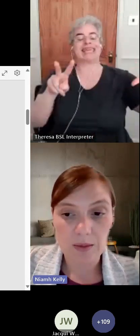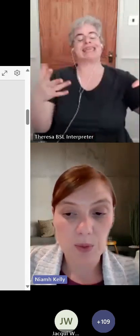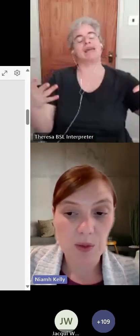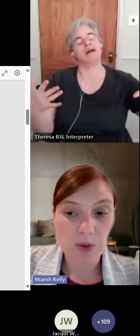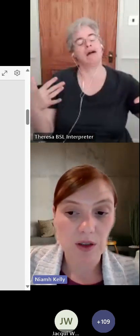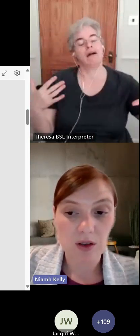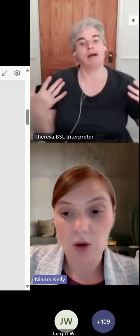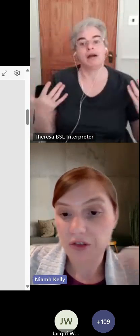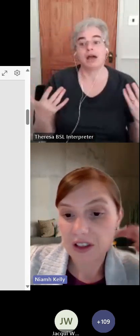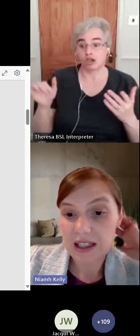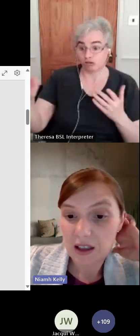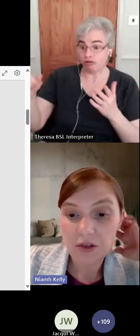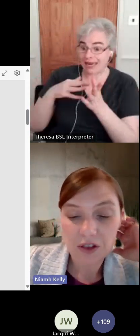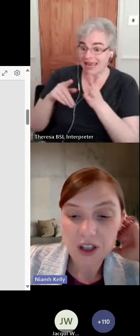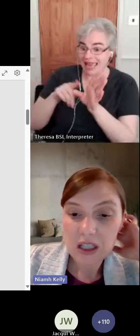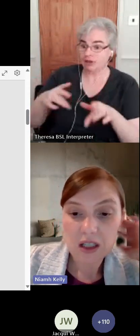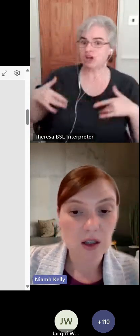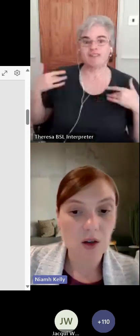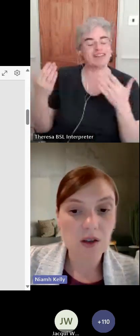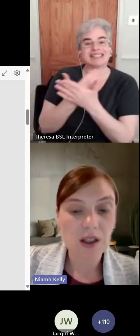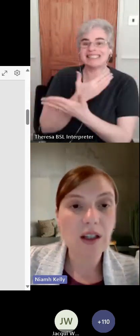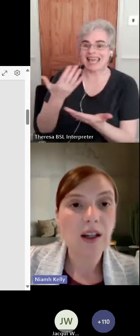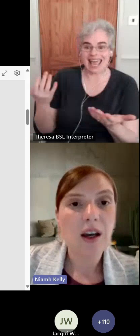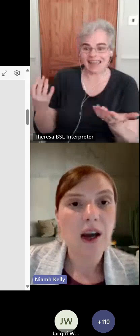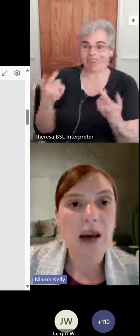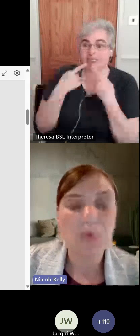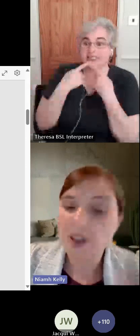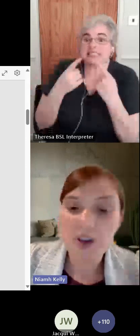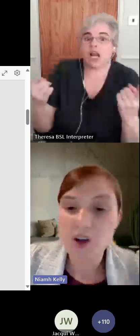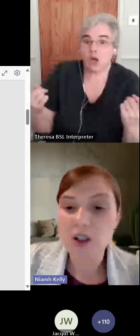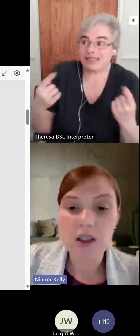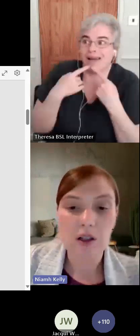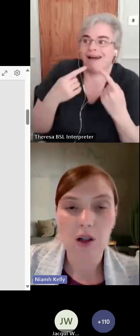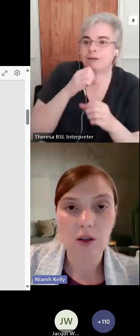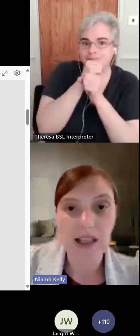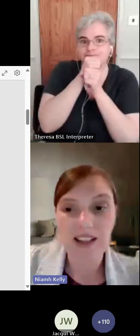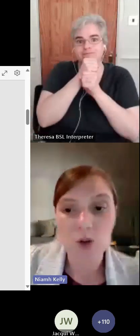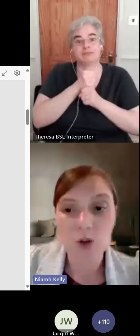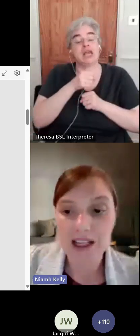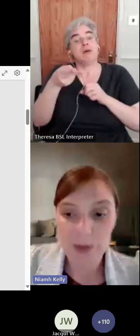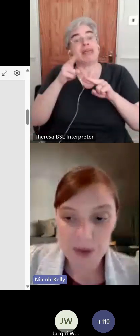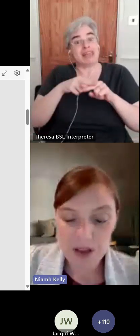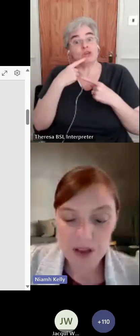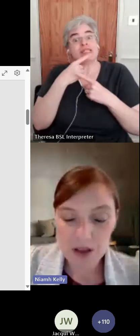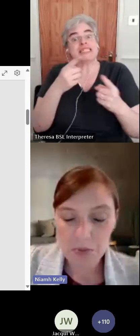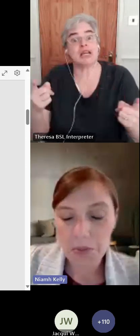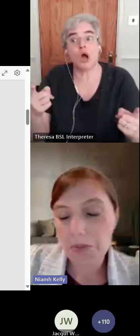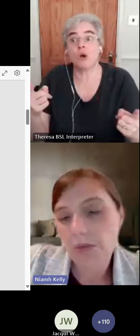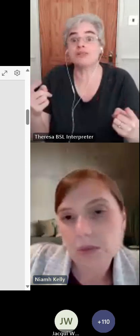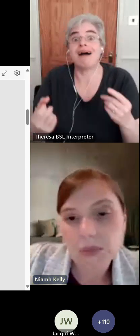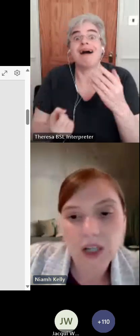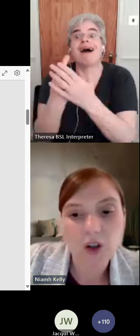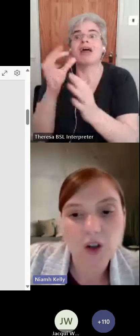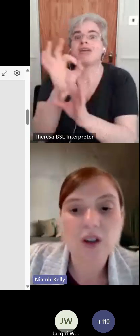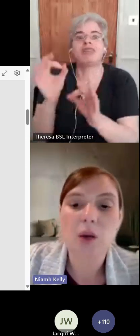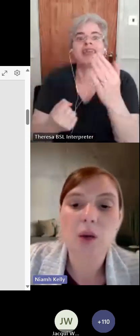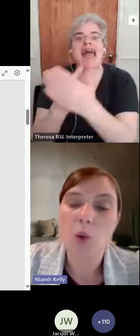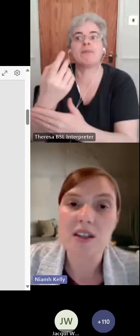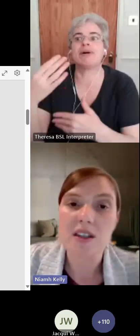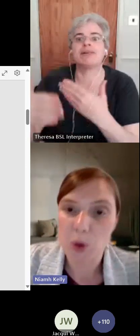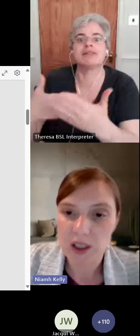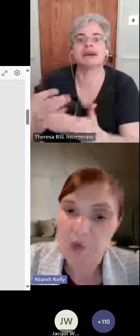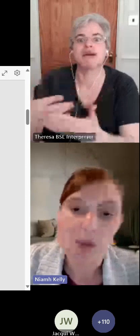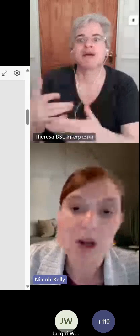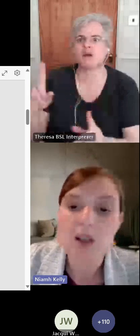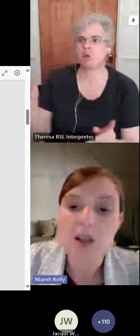as well, Amy. People don't feel safe disclosing. But if you're going to disclose and nothing happens, then you're going to say,